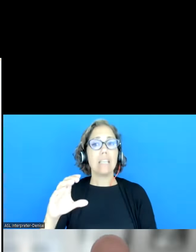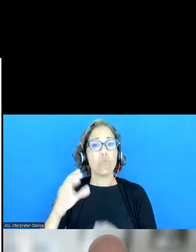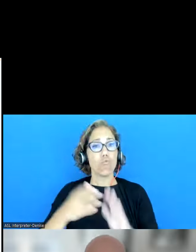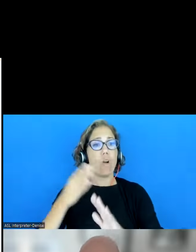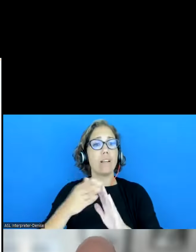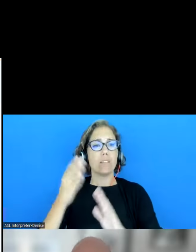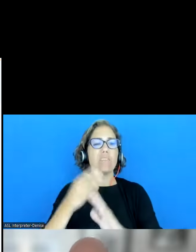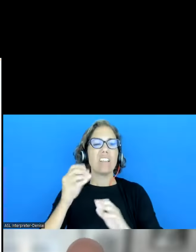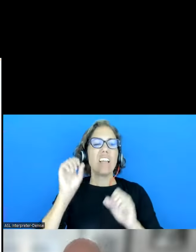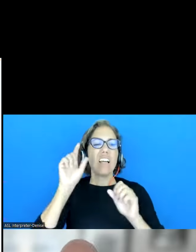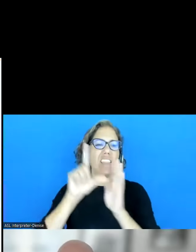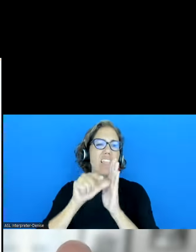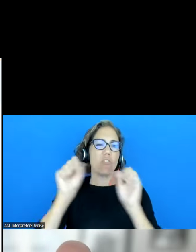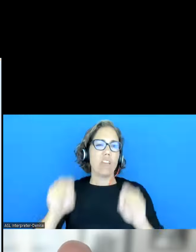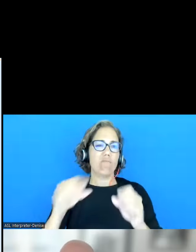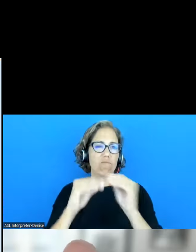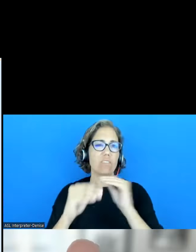doing a replay.